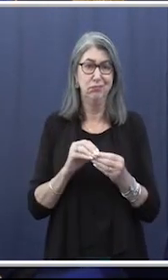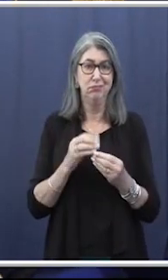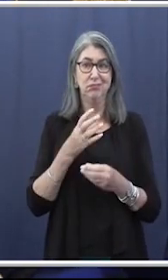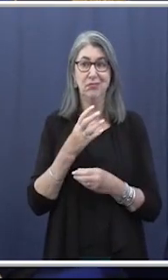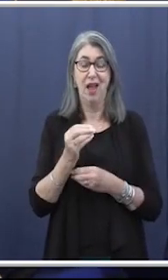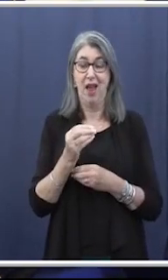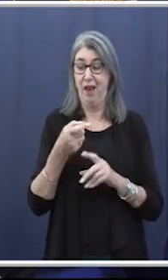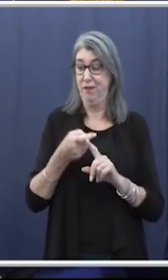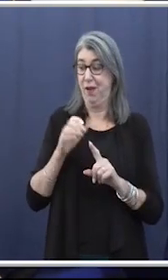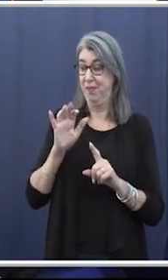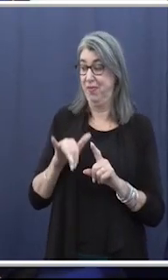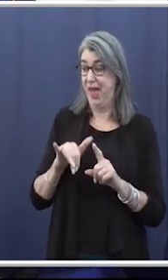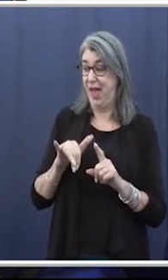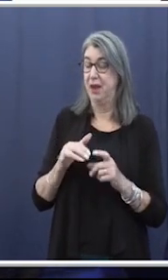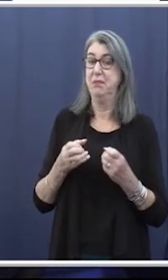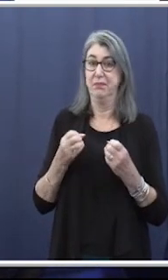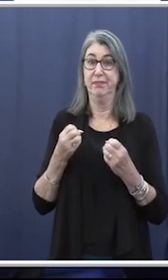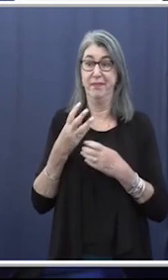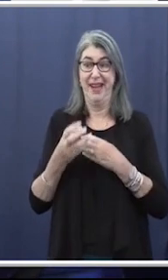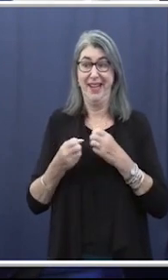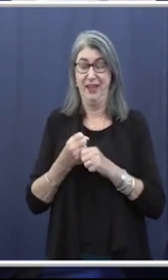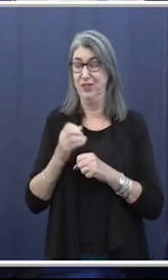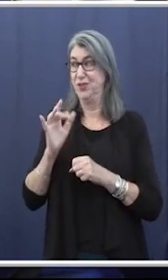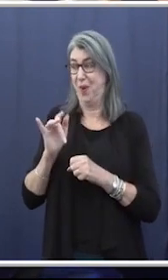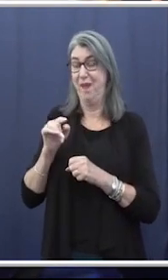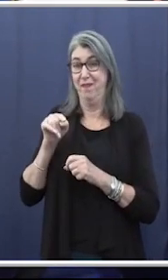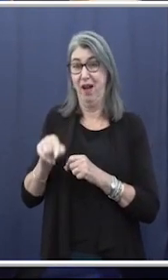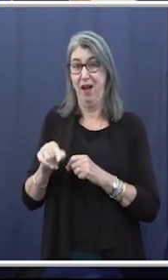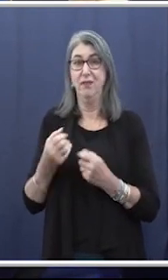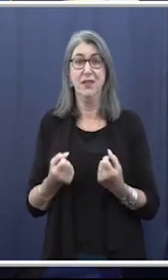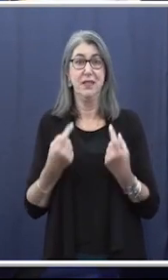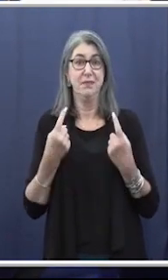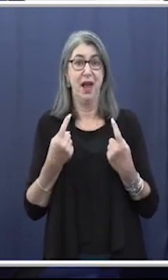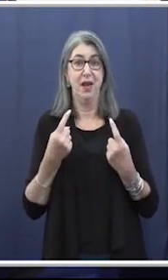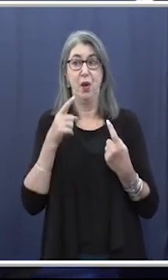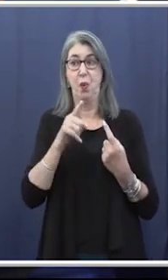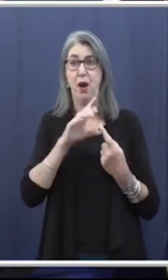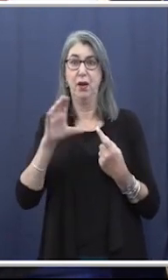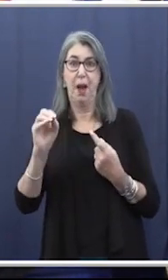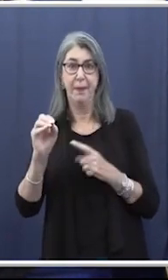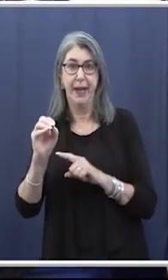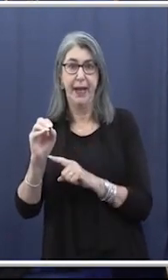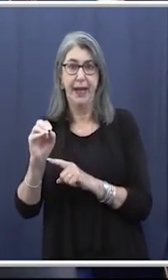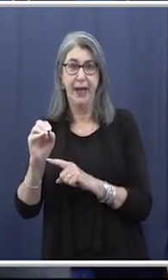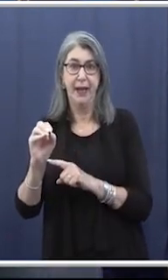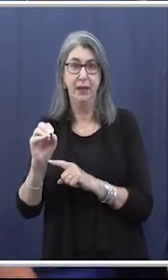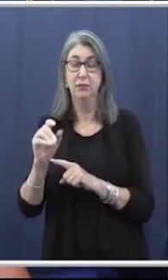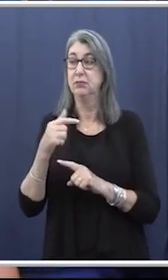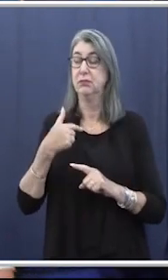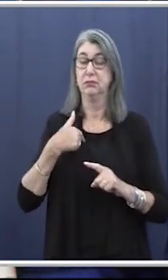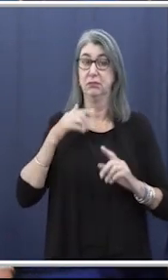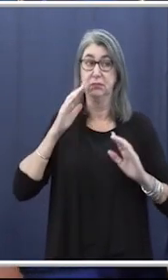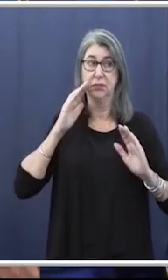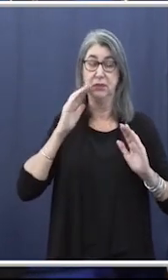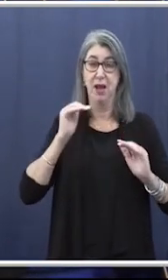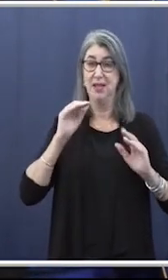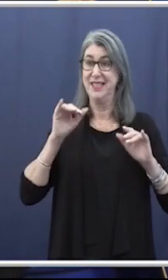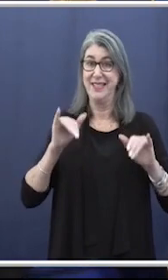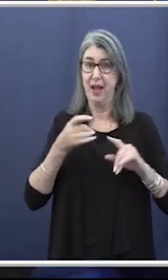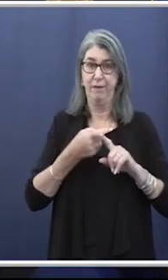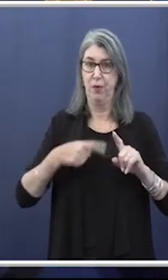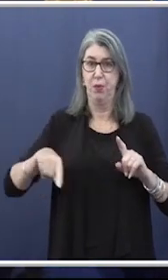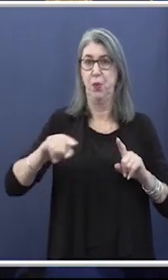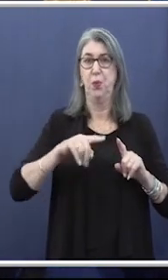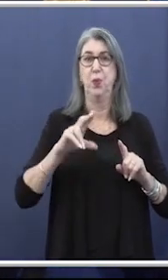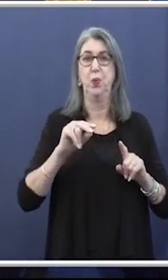and out of that many years, 25 years I spent in one company. I do not expect the same from